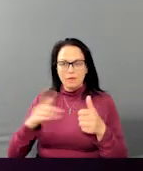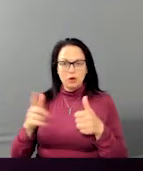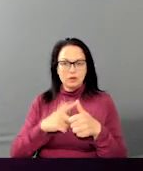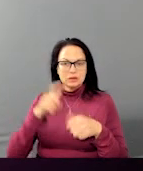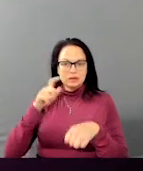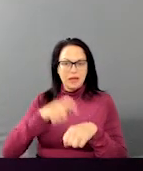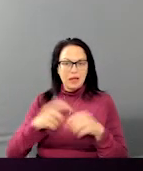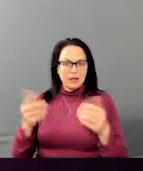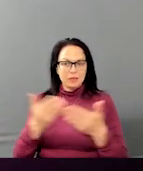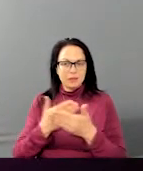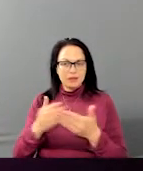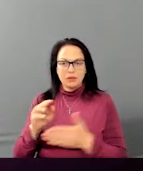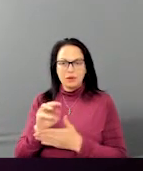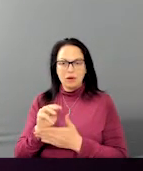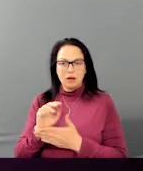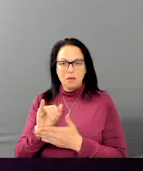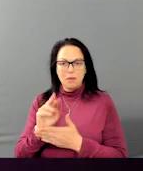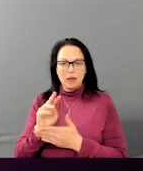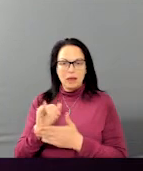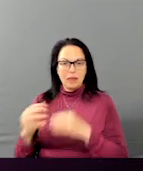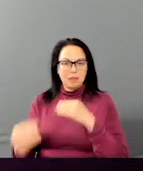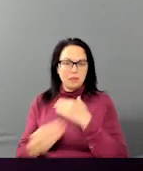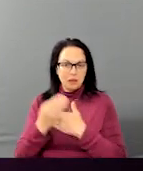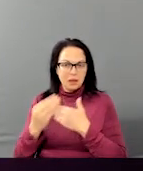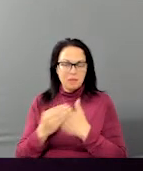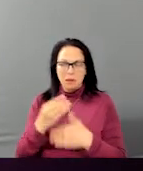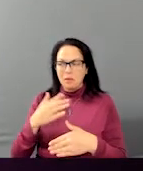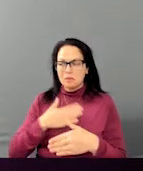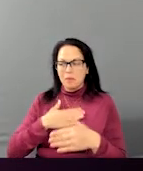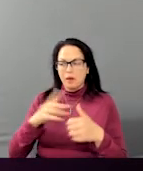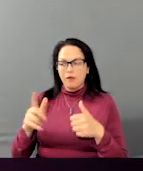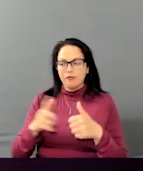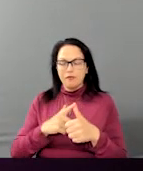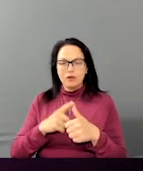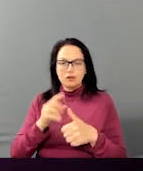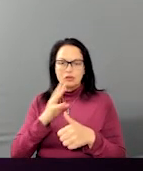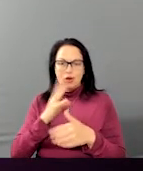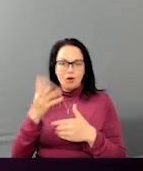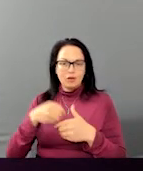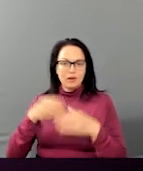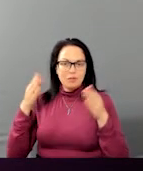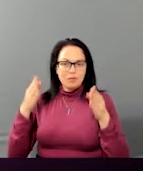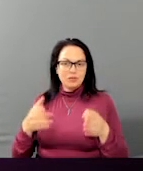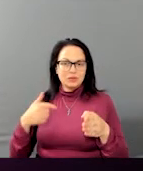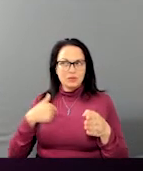first talk that I've given in 2.5 years in person. So I'm excited to be here.